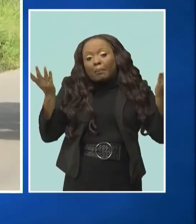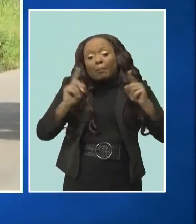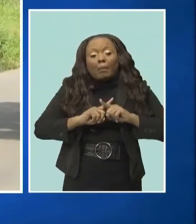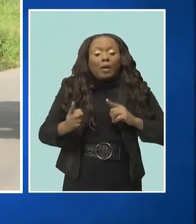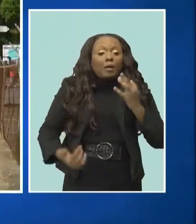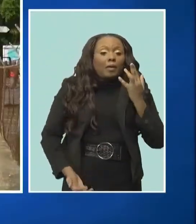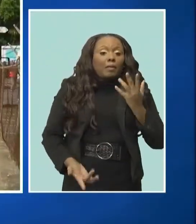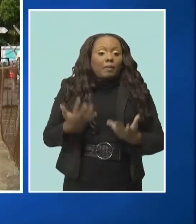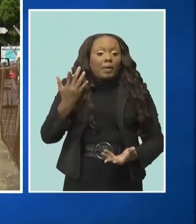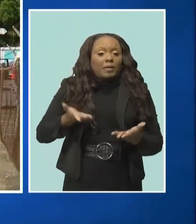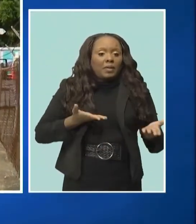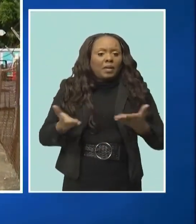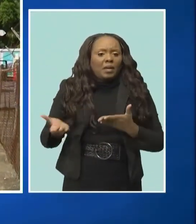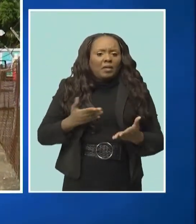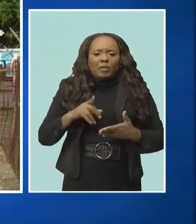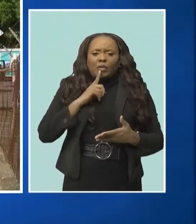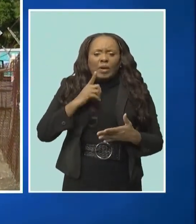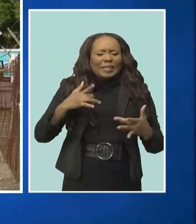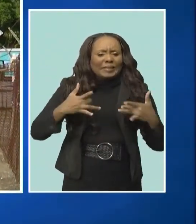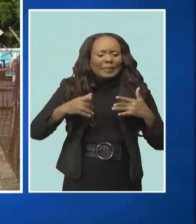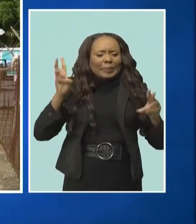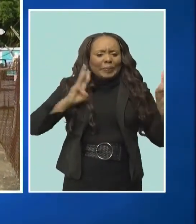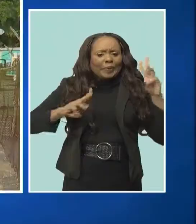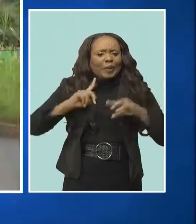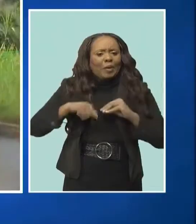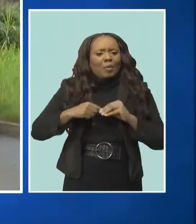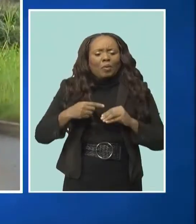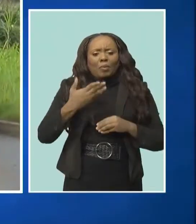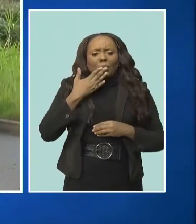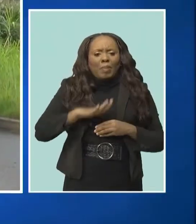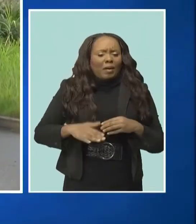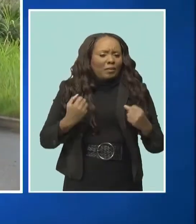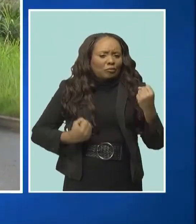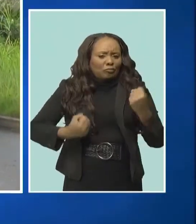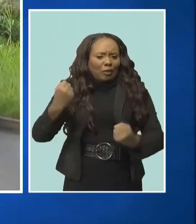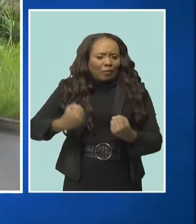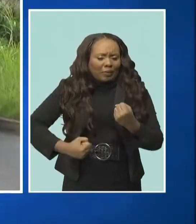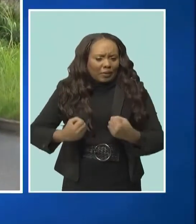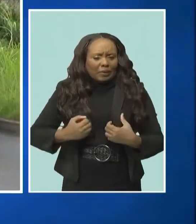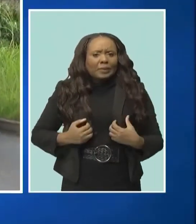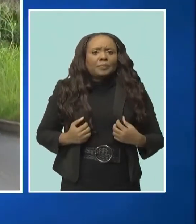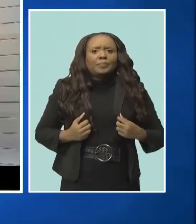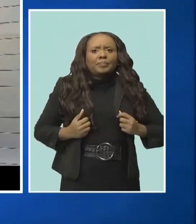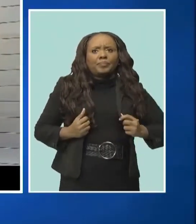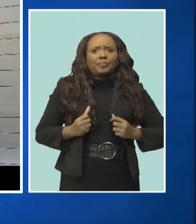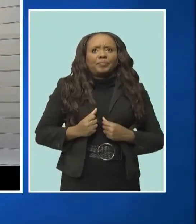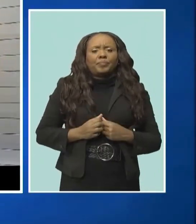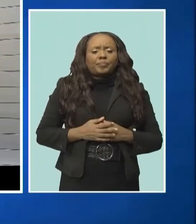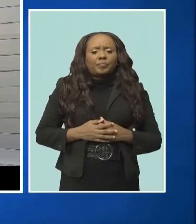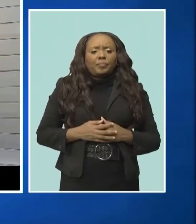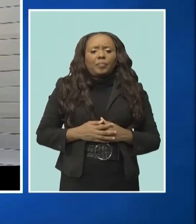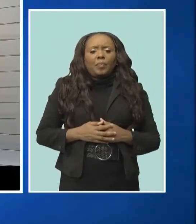is concerned about the driving practices on the roads. We are urging